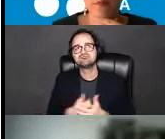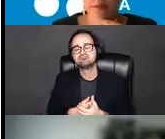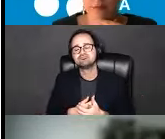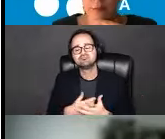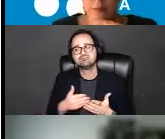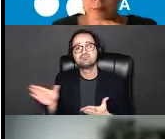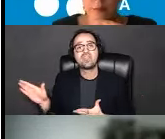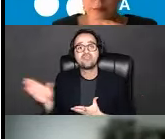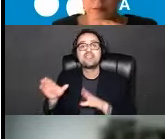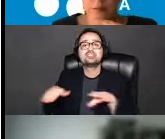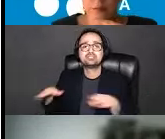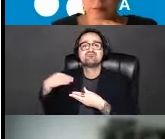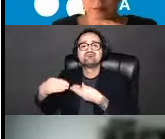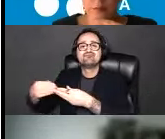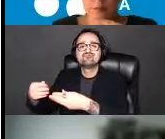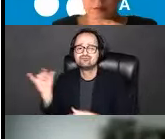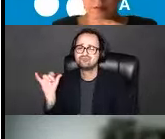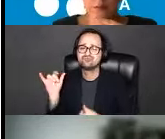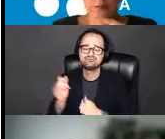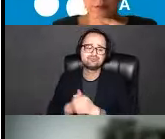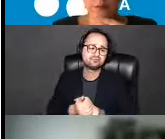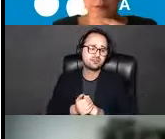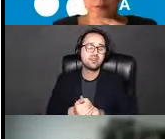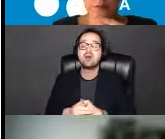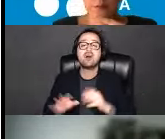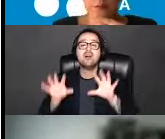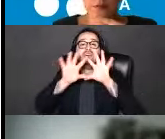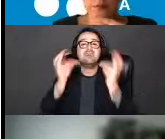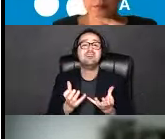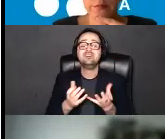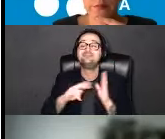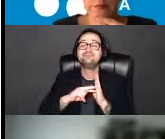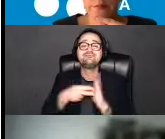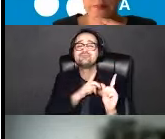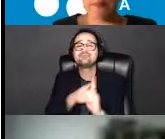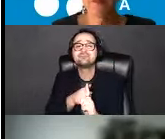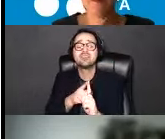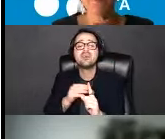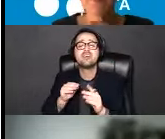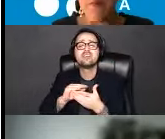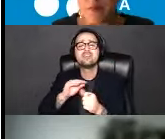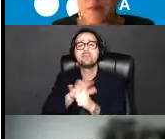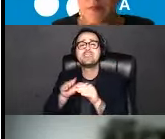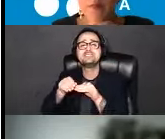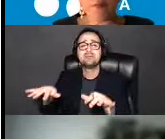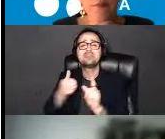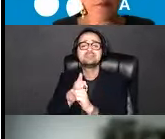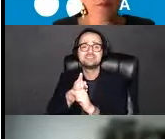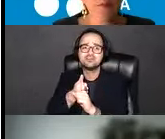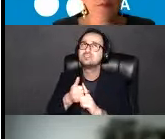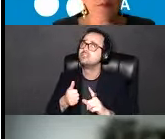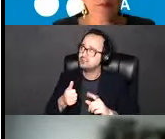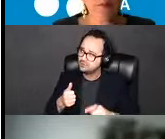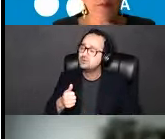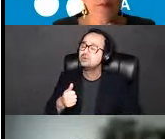their children in the future. And so all of this really adds up to the pandemic is an ACE. It is an adverse